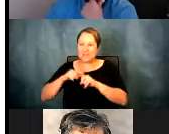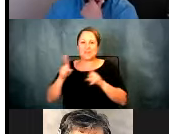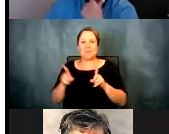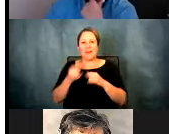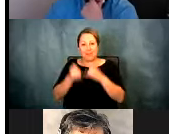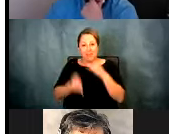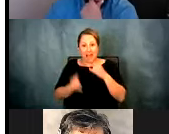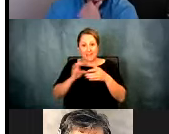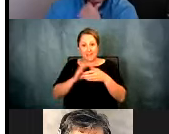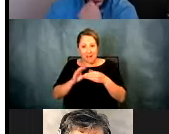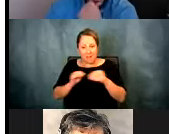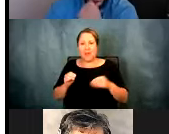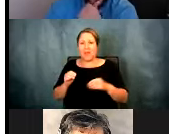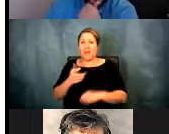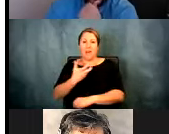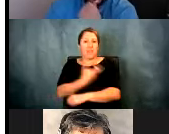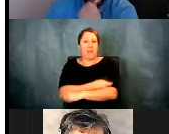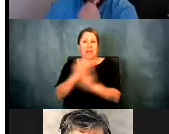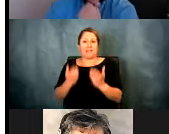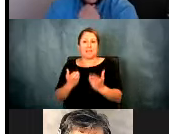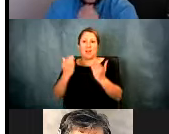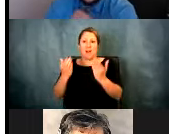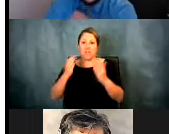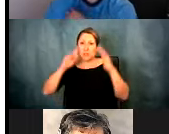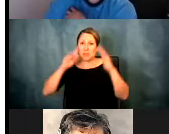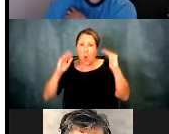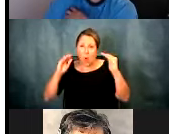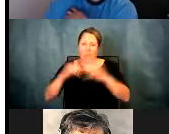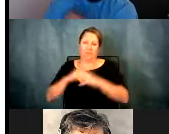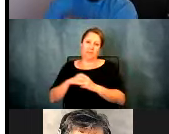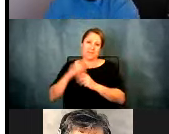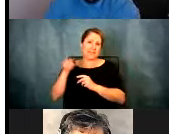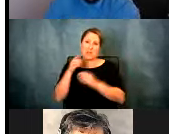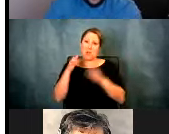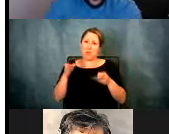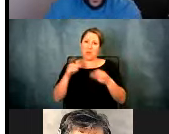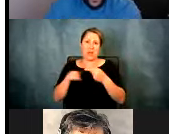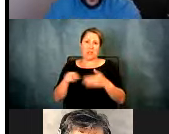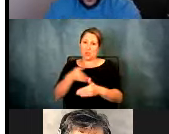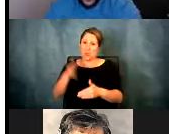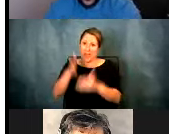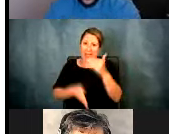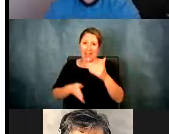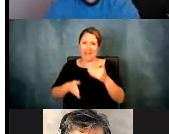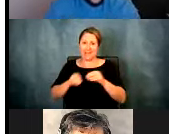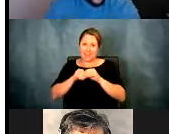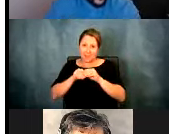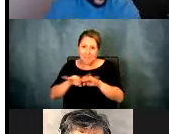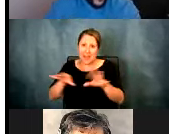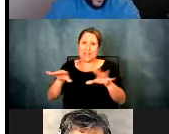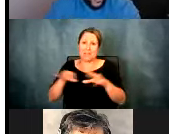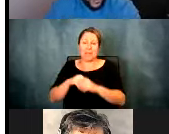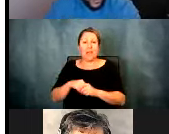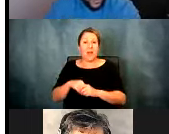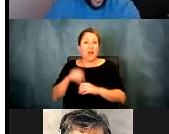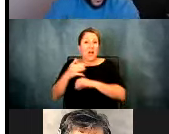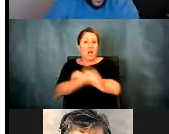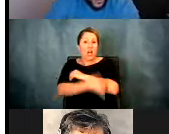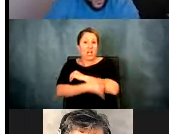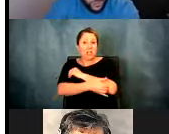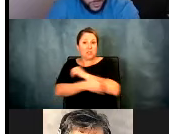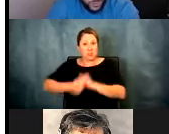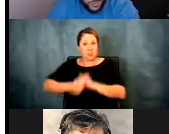vaccine offers hope. It's the only way to end the pandemic. And in countries with high vaccination rates,